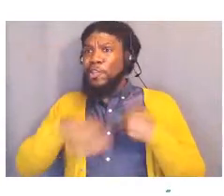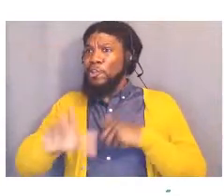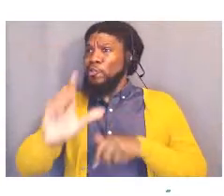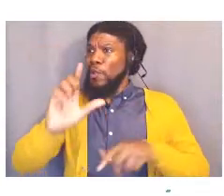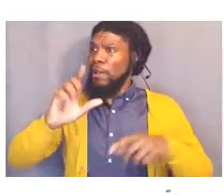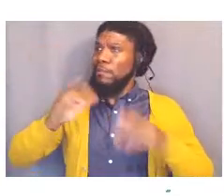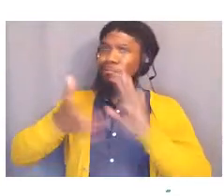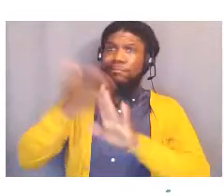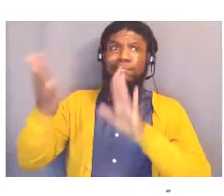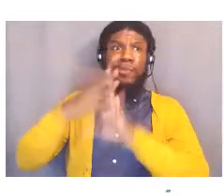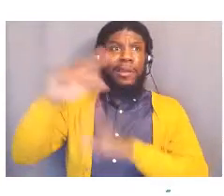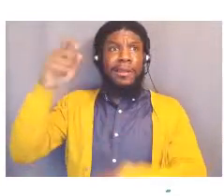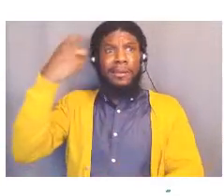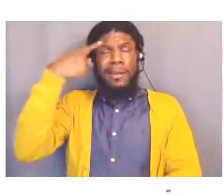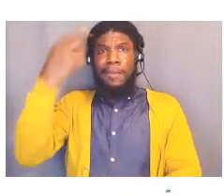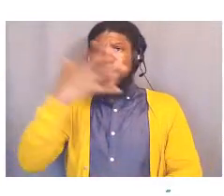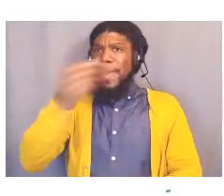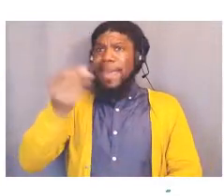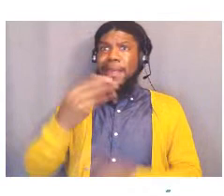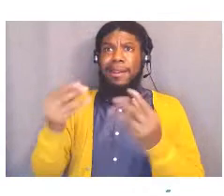government and overturn the land.